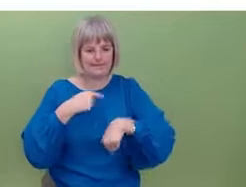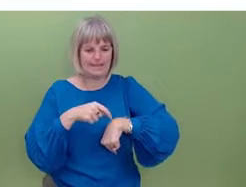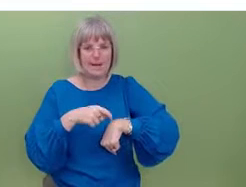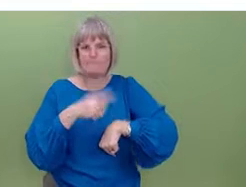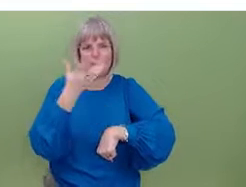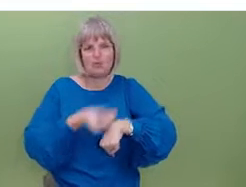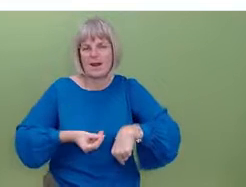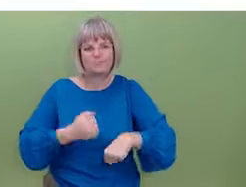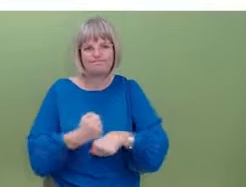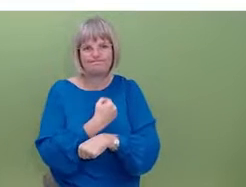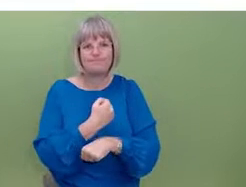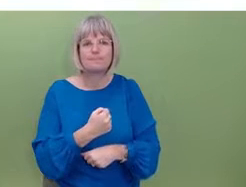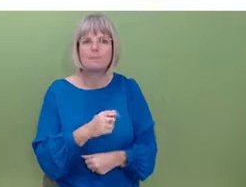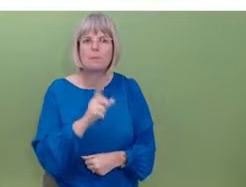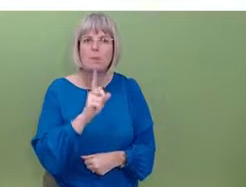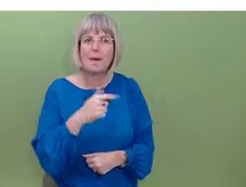gaps